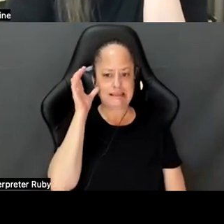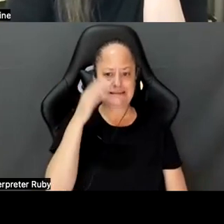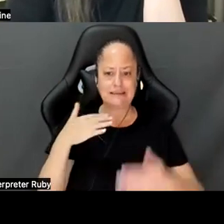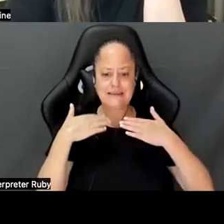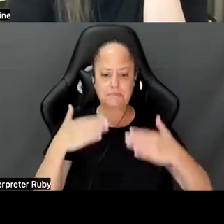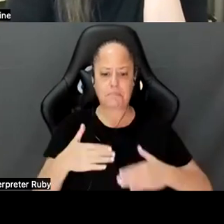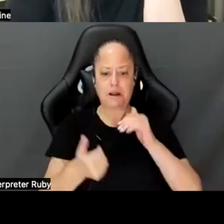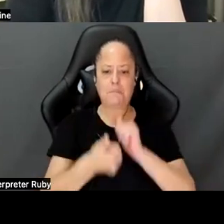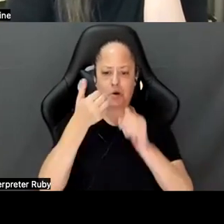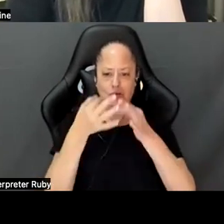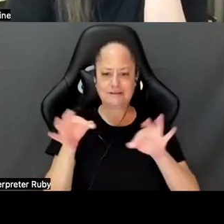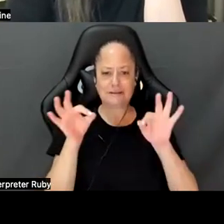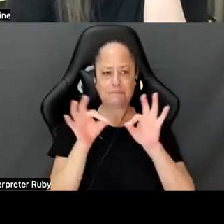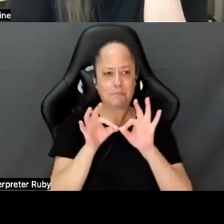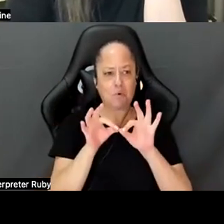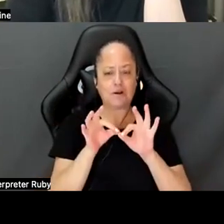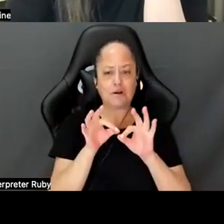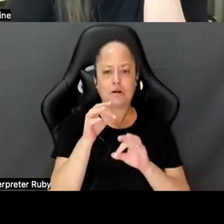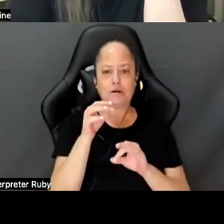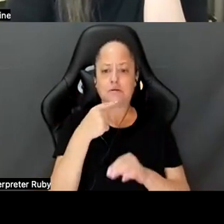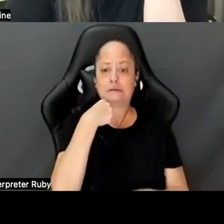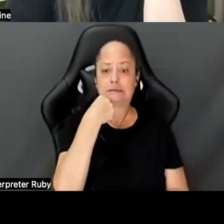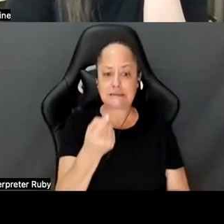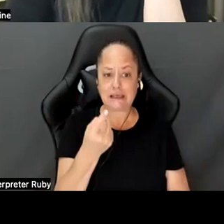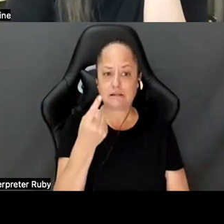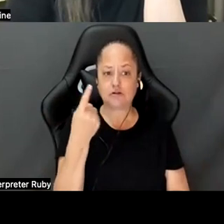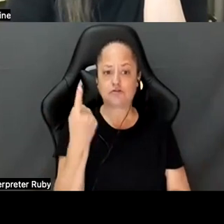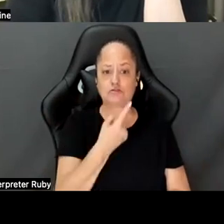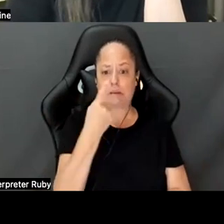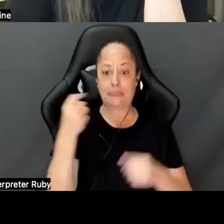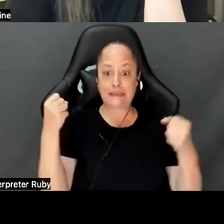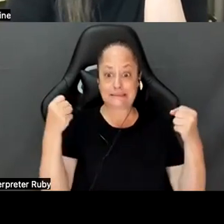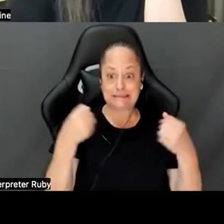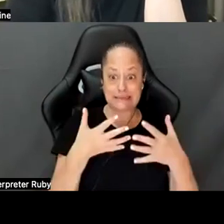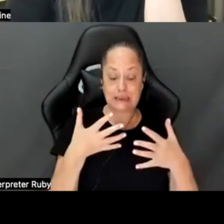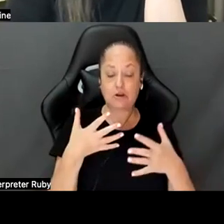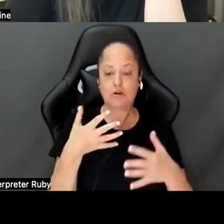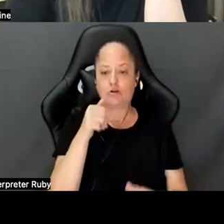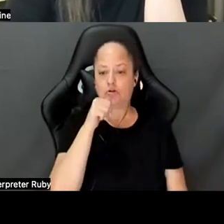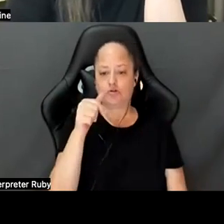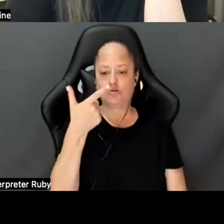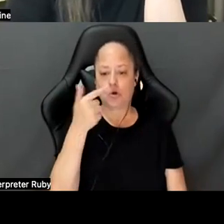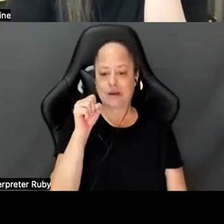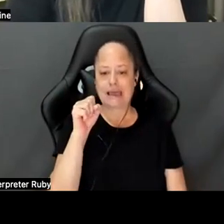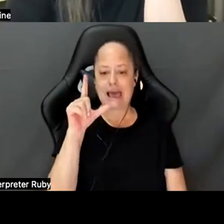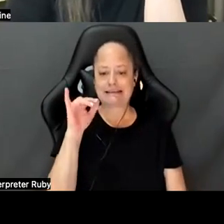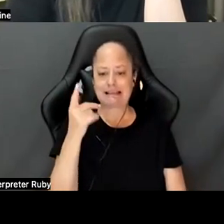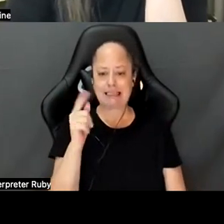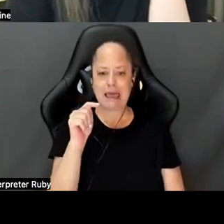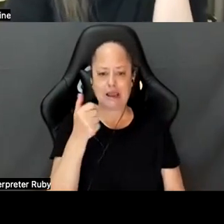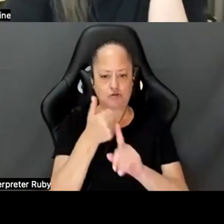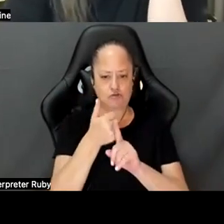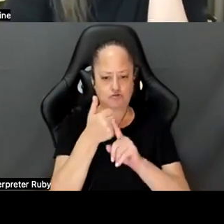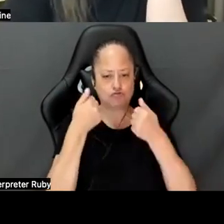is the most important thing. If it's telling you there's something to be scared of, then don't gaslight yourself and try